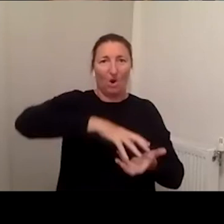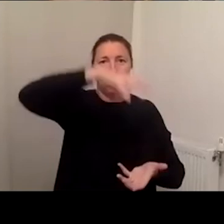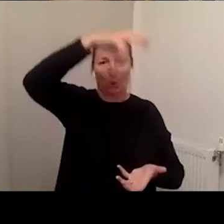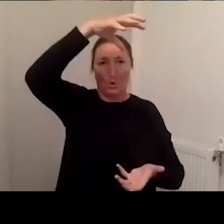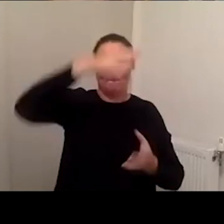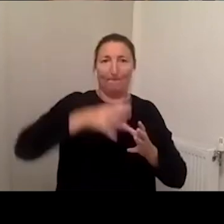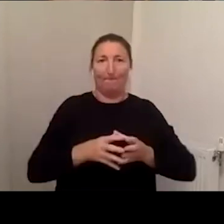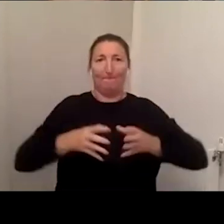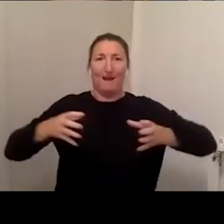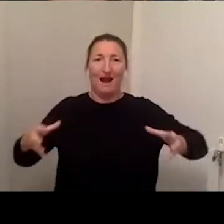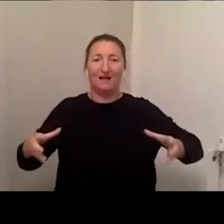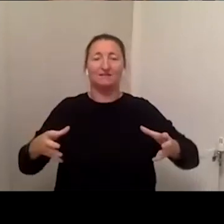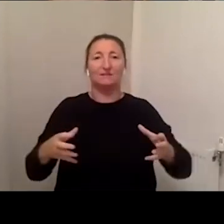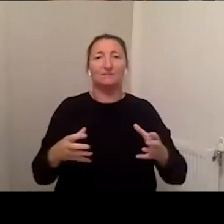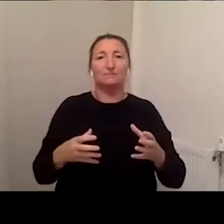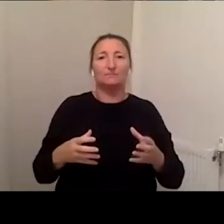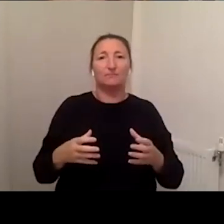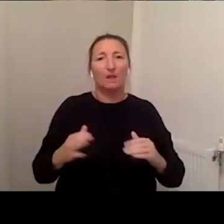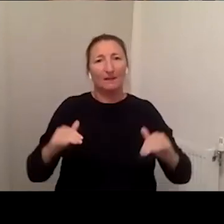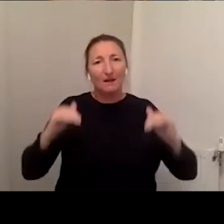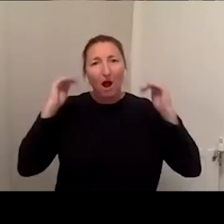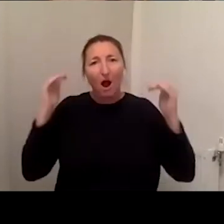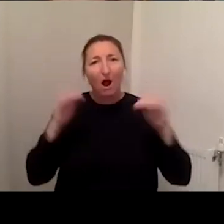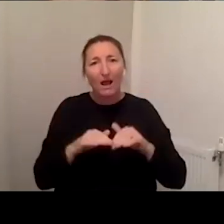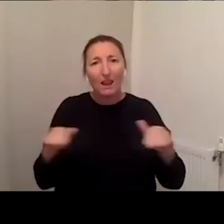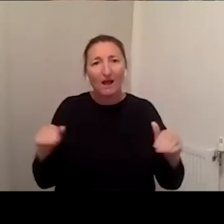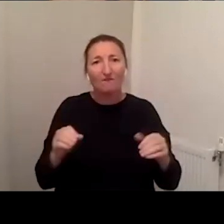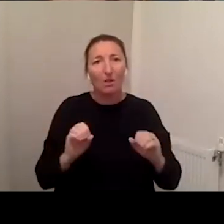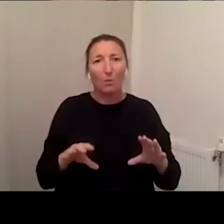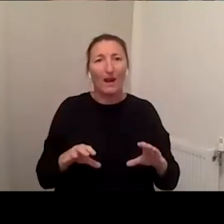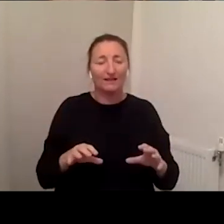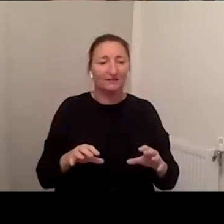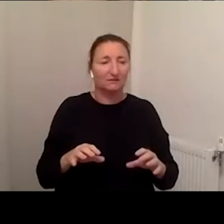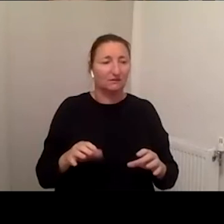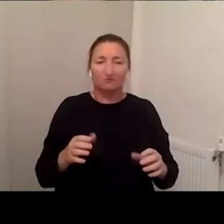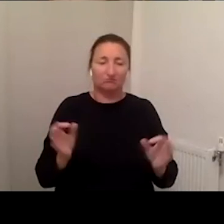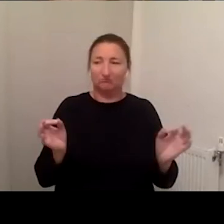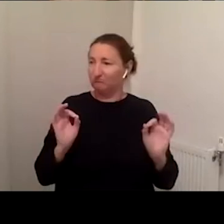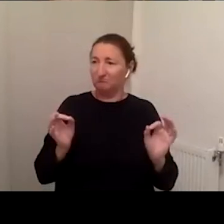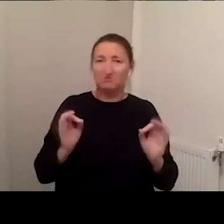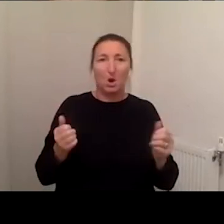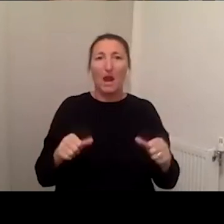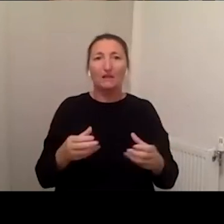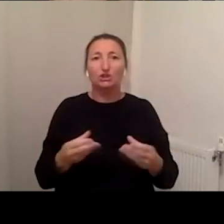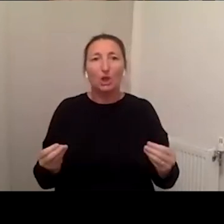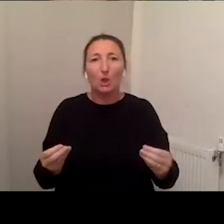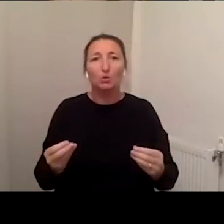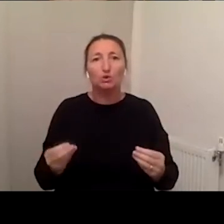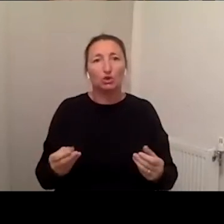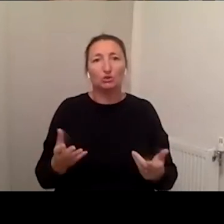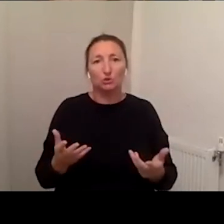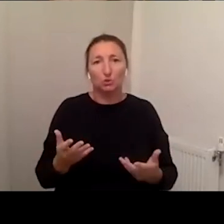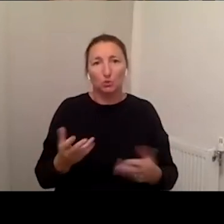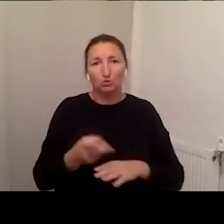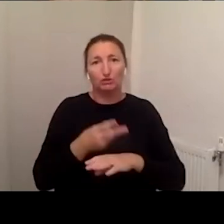nowhere where if we're talking about high level waste, there's nowhere where anyone has got a final end solution that's actually operating. So you could say